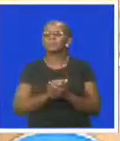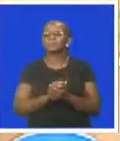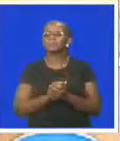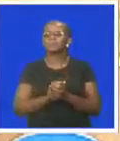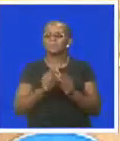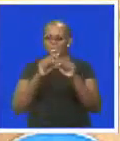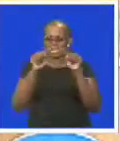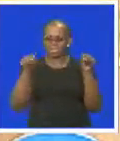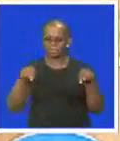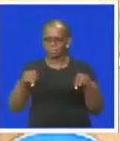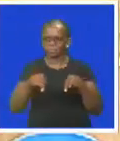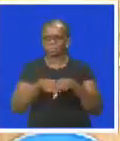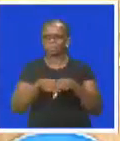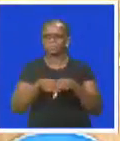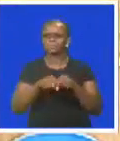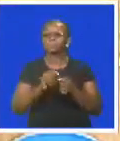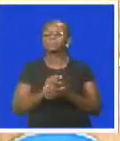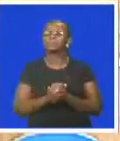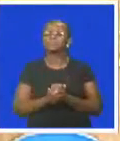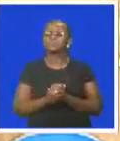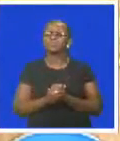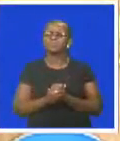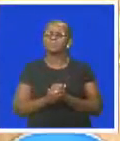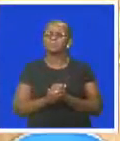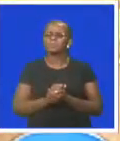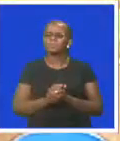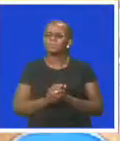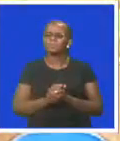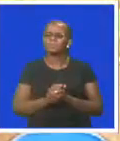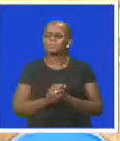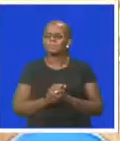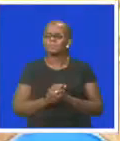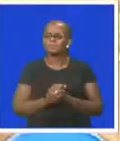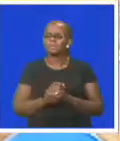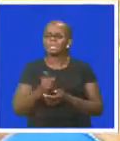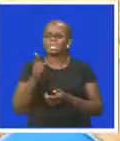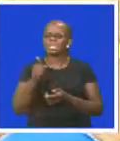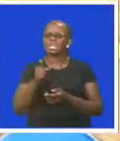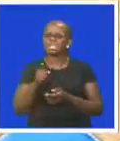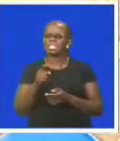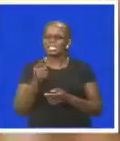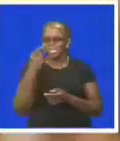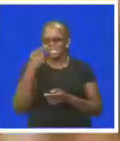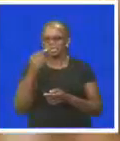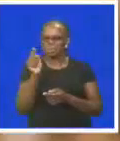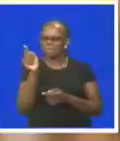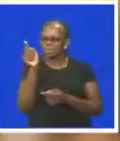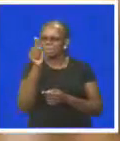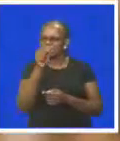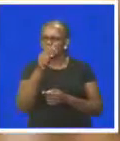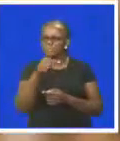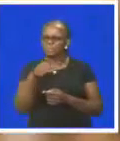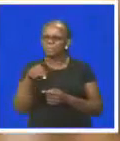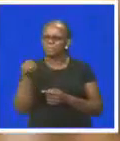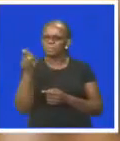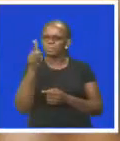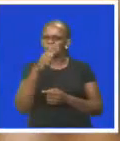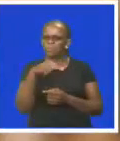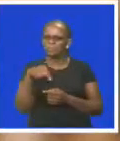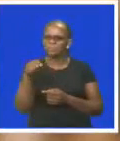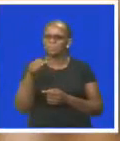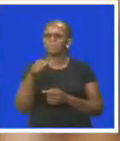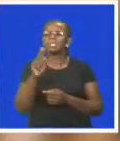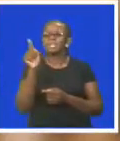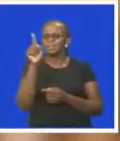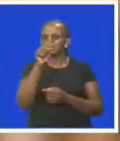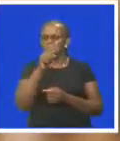a square. Let us move on. How about this one? It is round. Yes, this shape is round, and we call it a